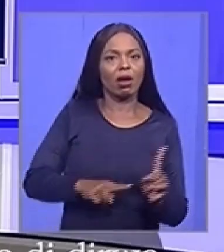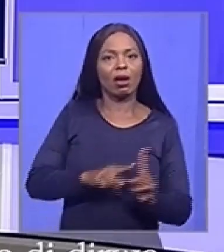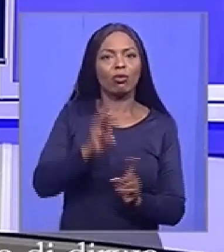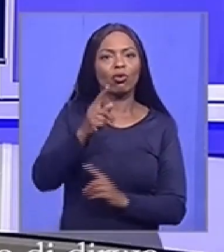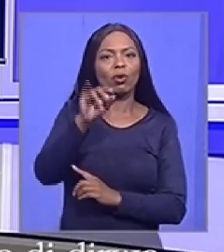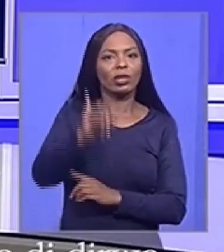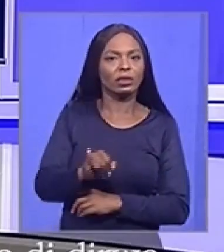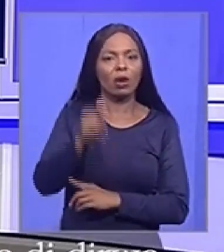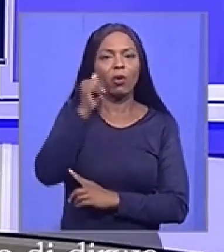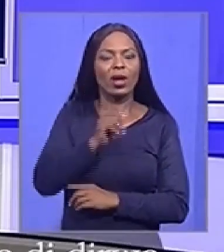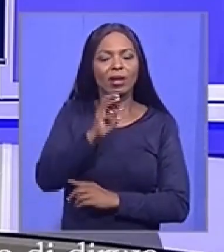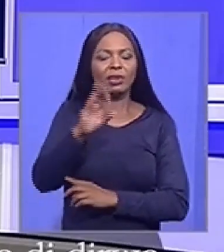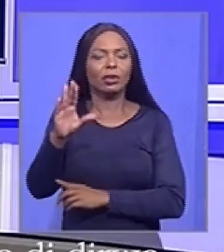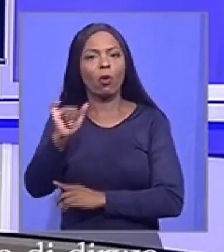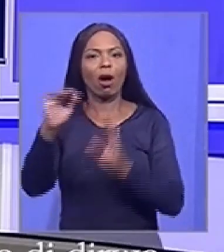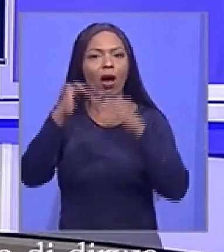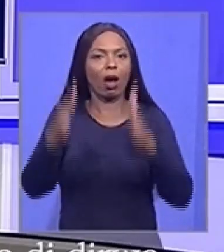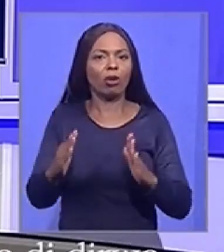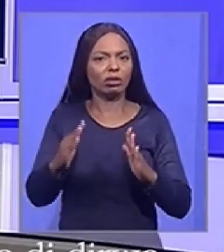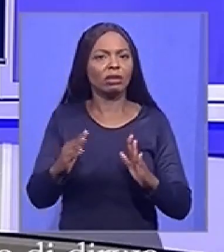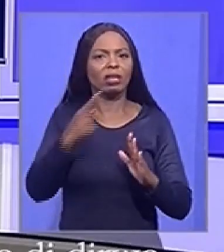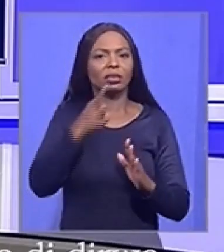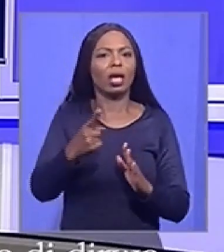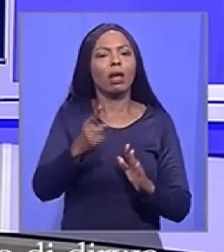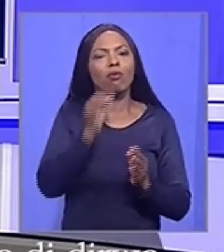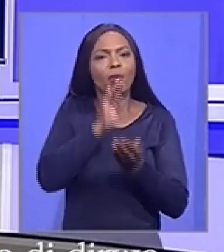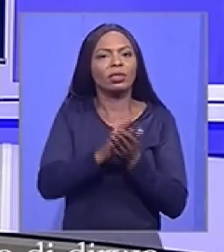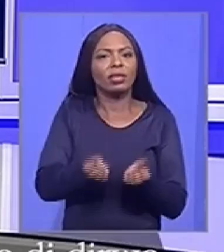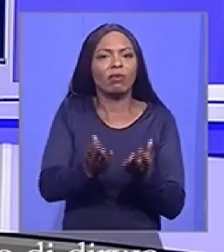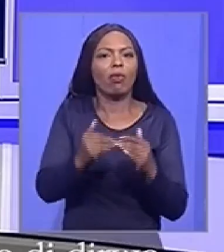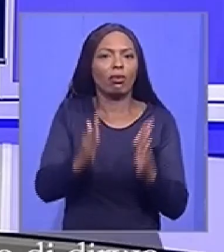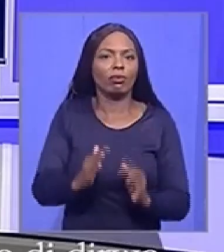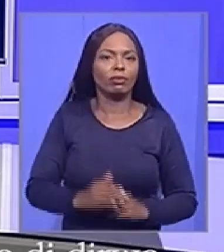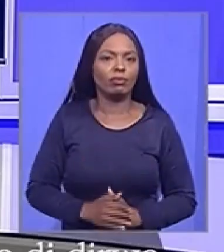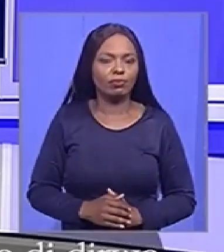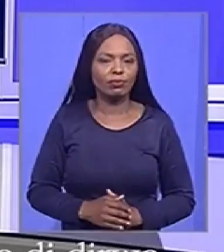mokhuduthamaga wa matlo o ba solofeditse go ba fudusa.